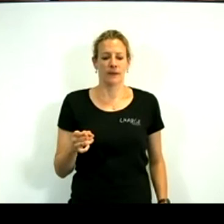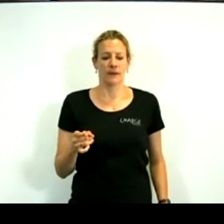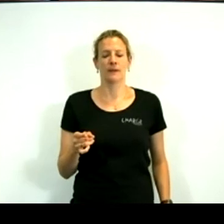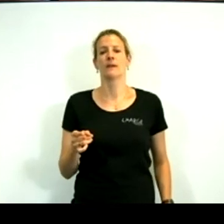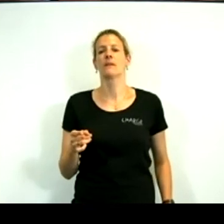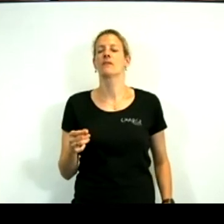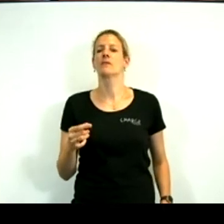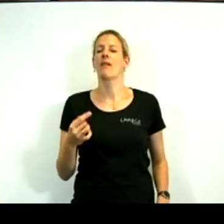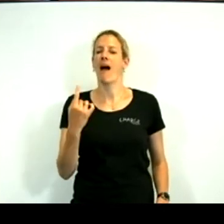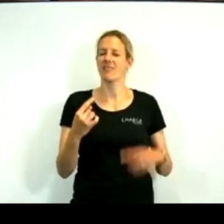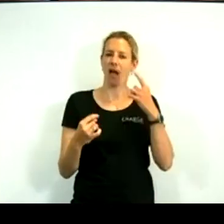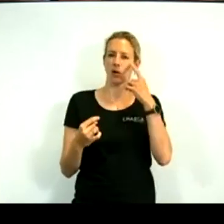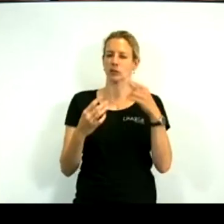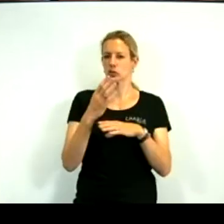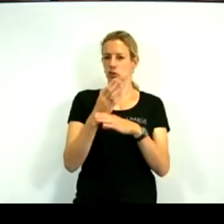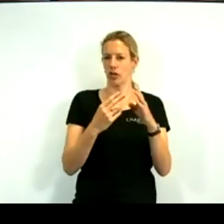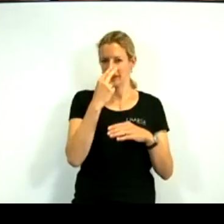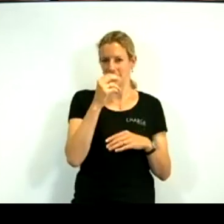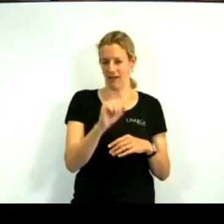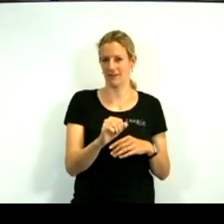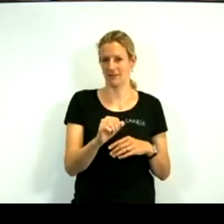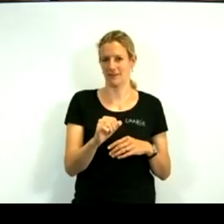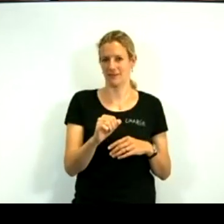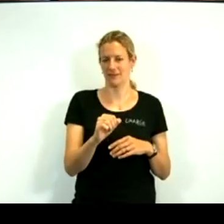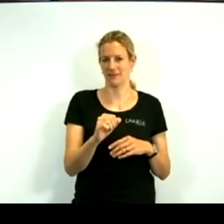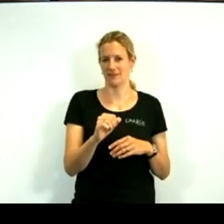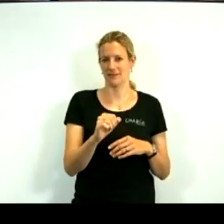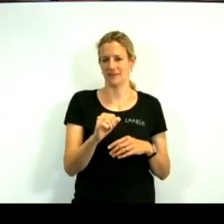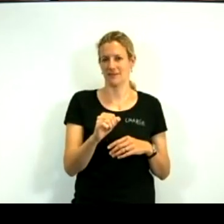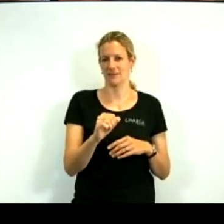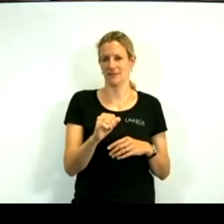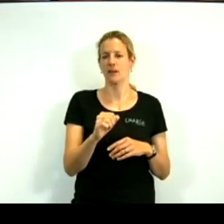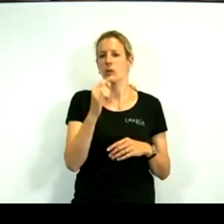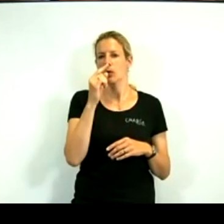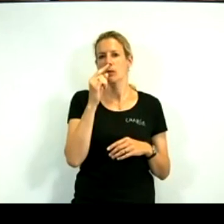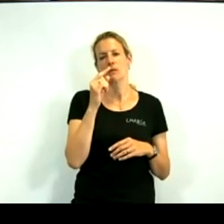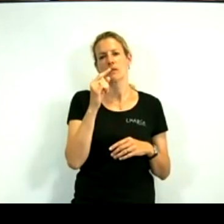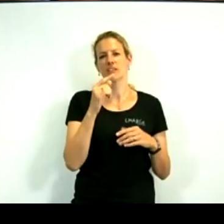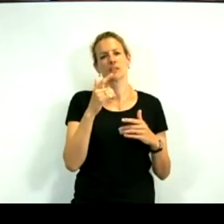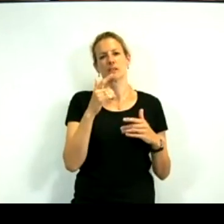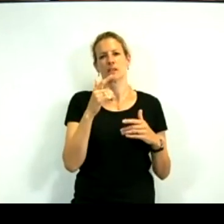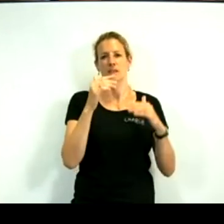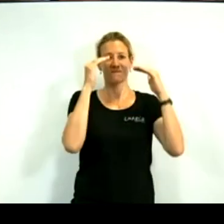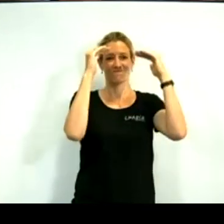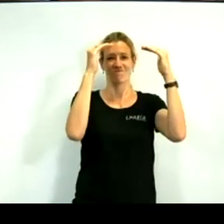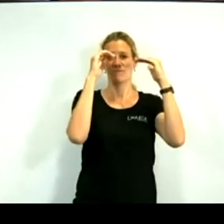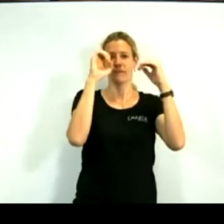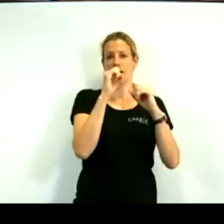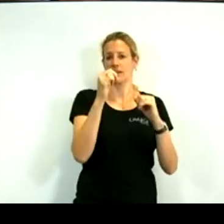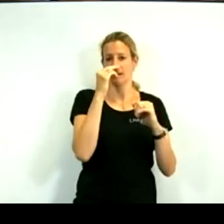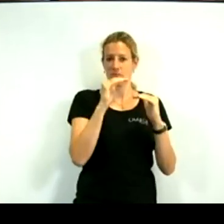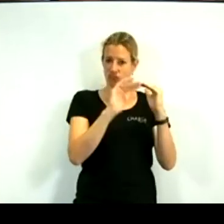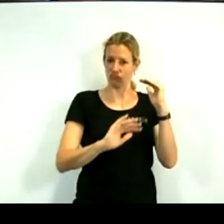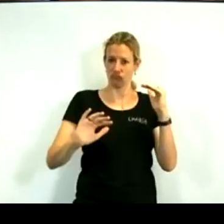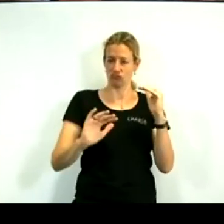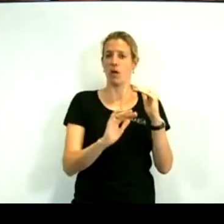lower visual field. But in order to do it, she has to lie down. She has to bring one ankle up